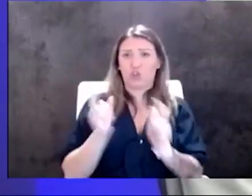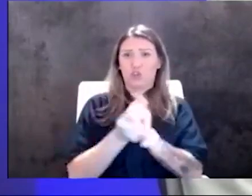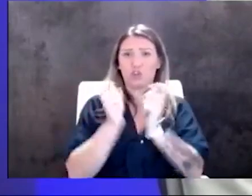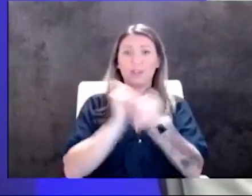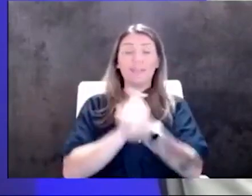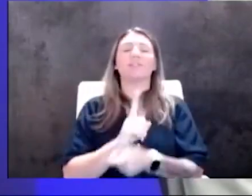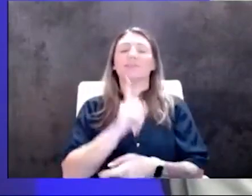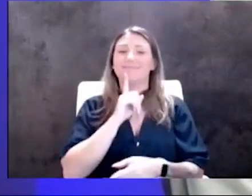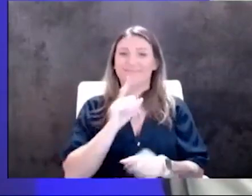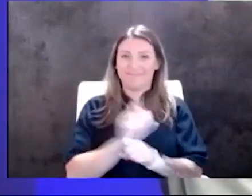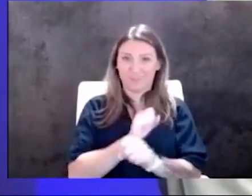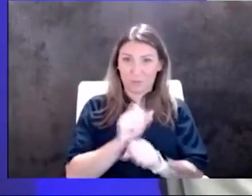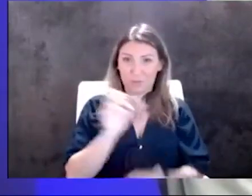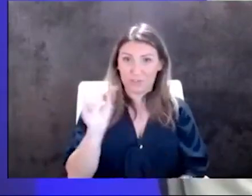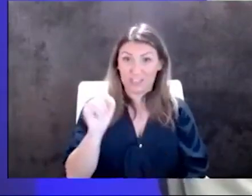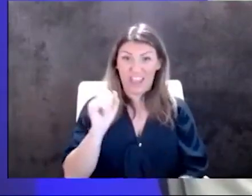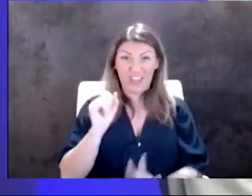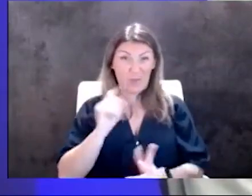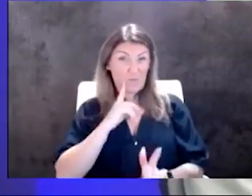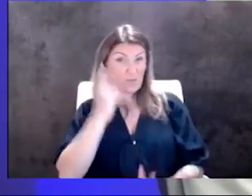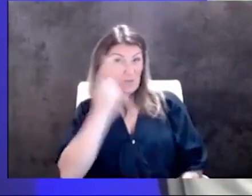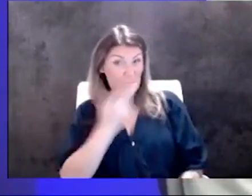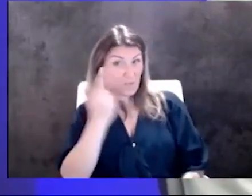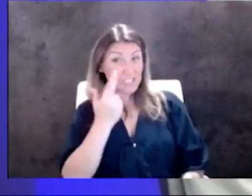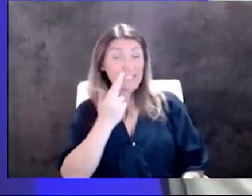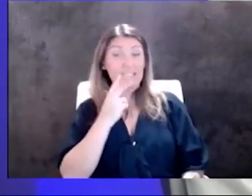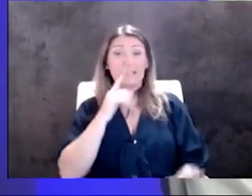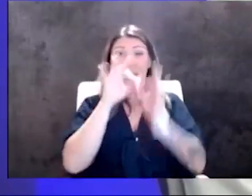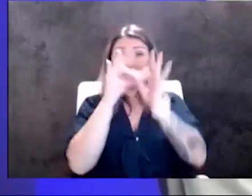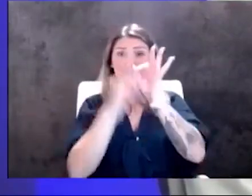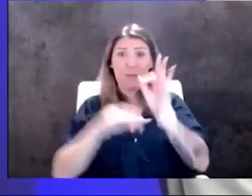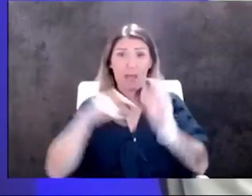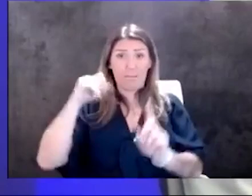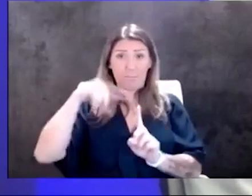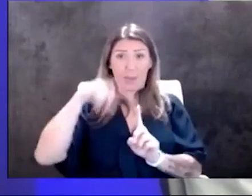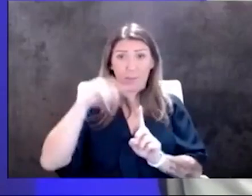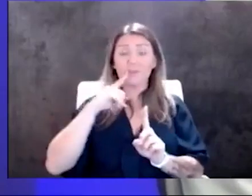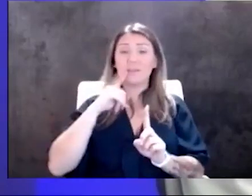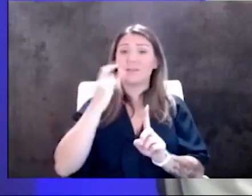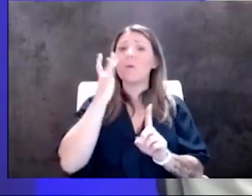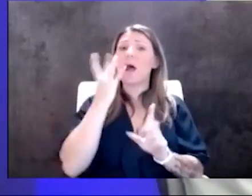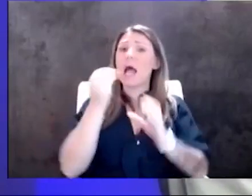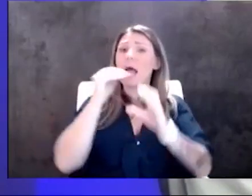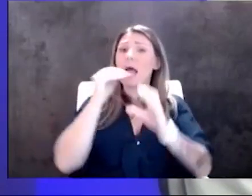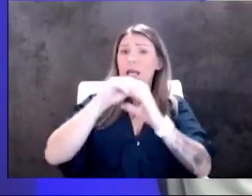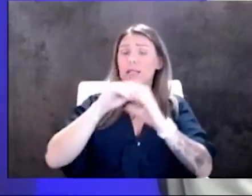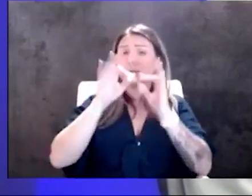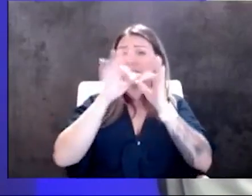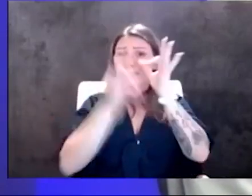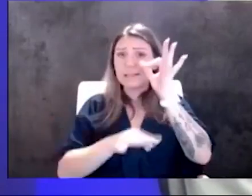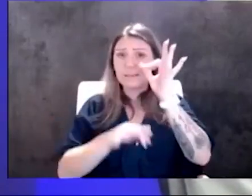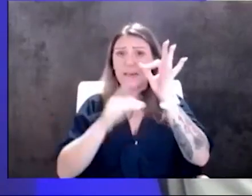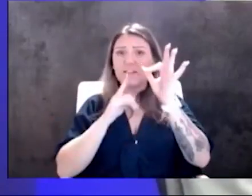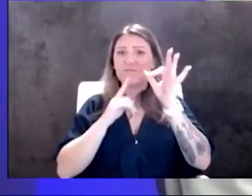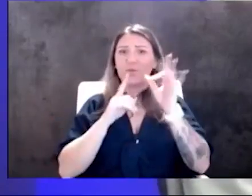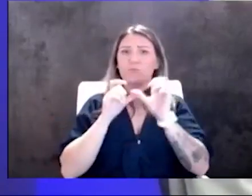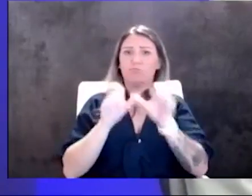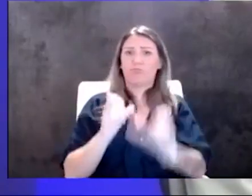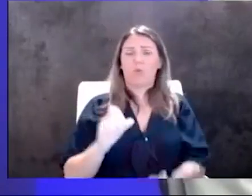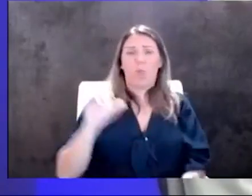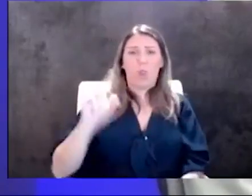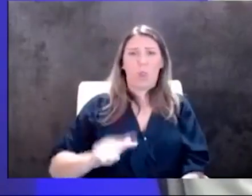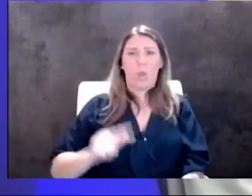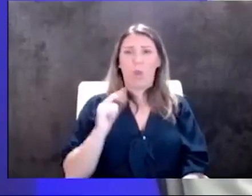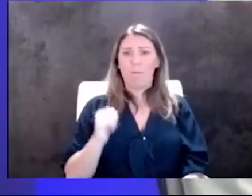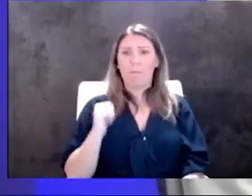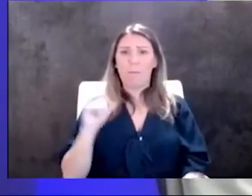original intention for spinal cord stimulators. Is probably the number one reason we implant them in our spine center is for chronic lower back pain. So again, Absolutely,